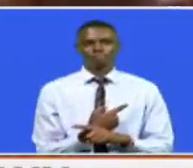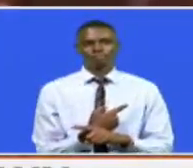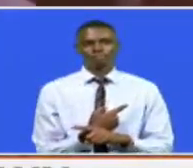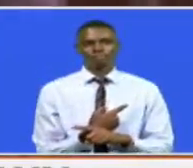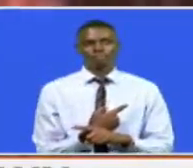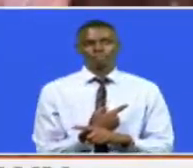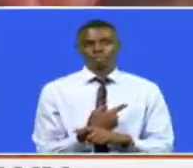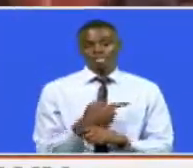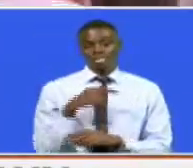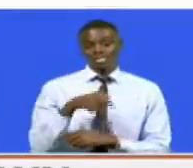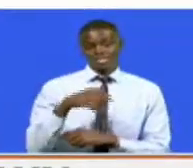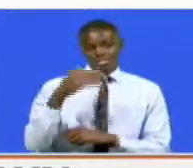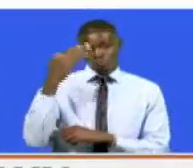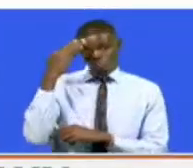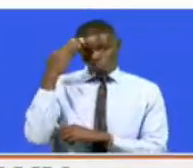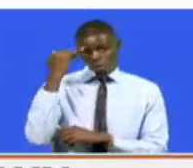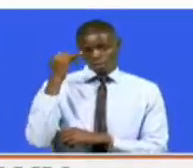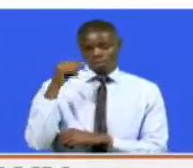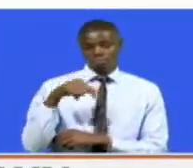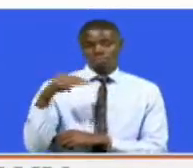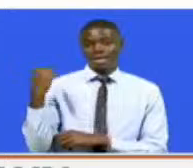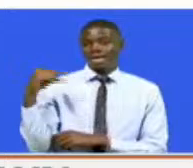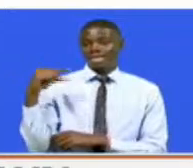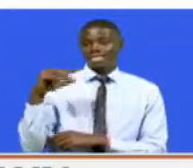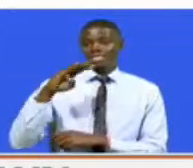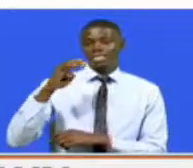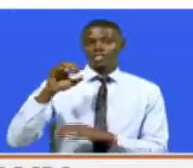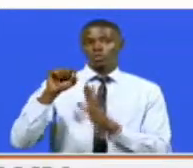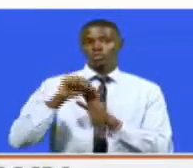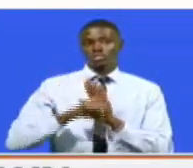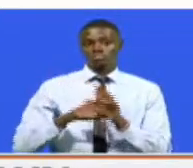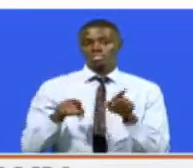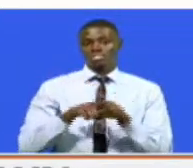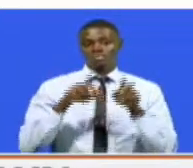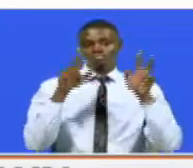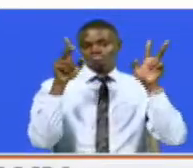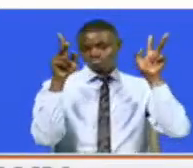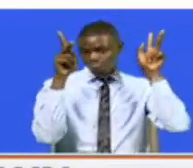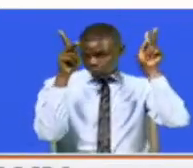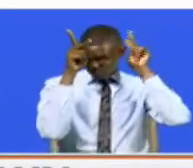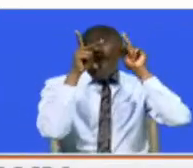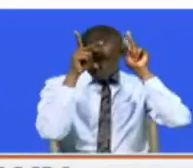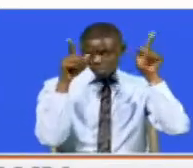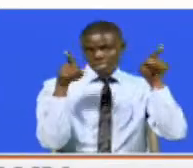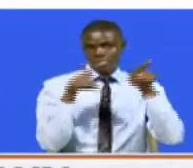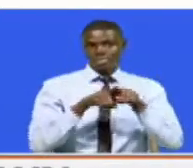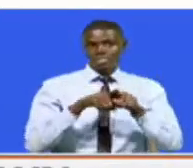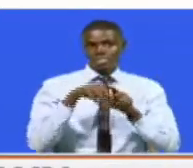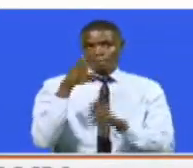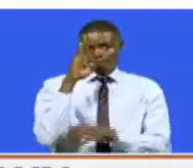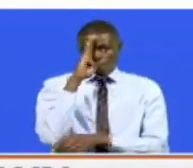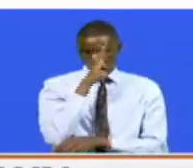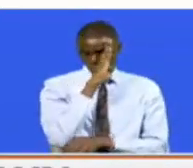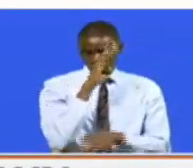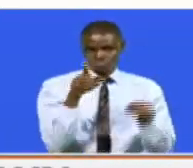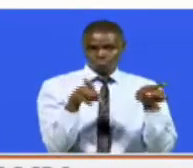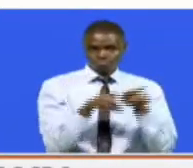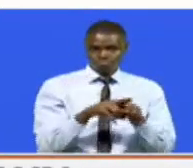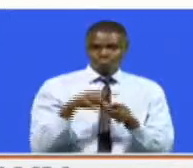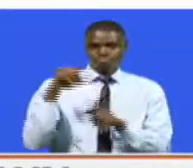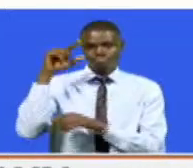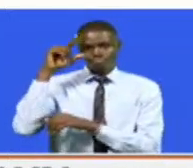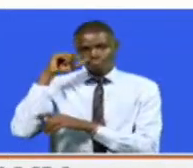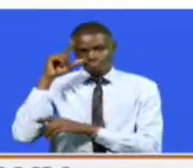Yani kwa sababu hii Garissa Township ni kama Kakamega, ni kama Bungoma, ni kama